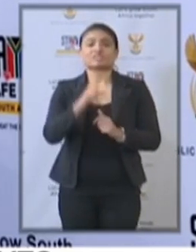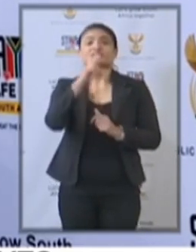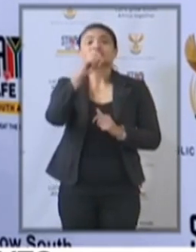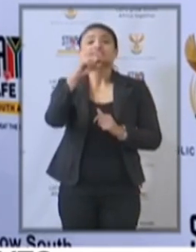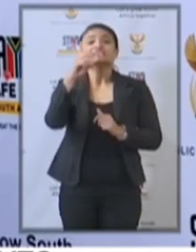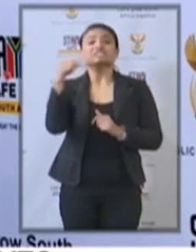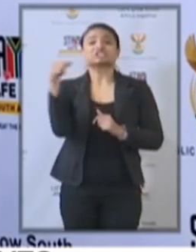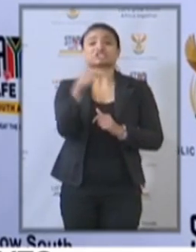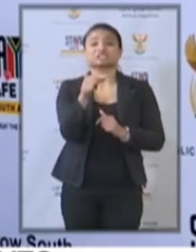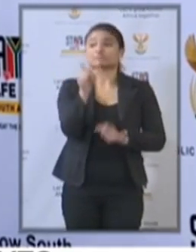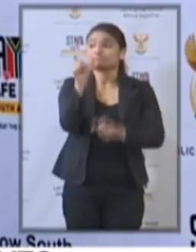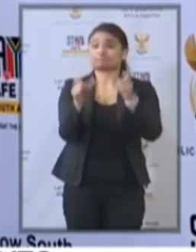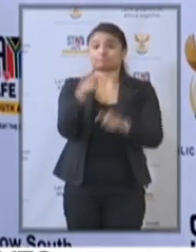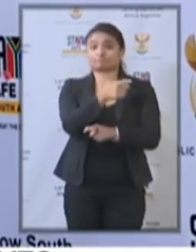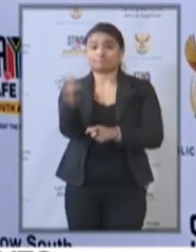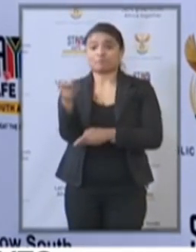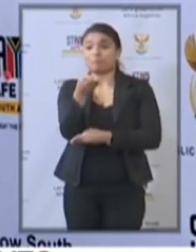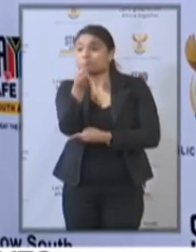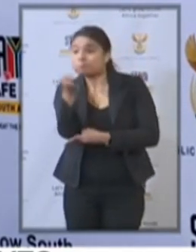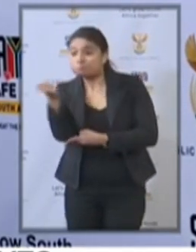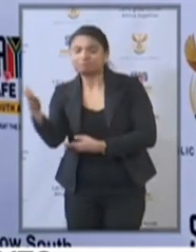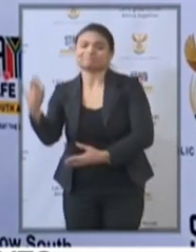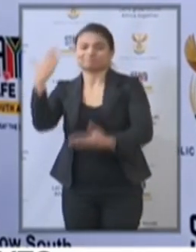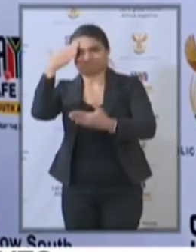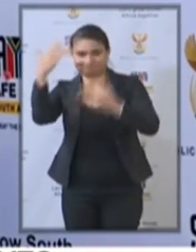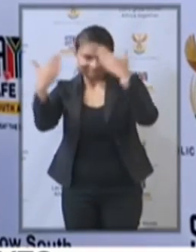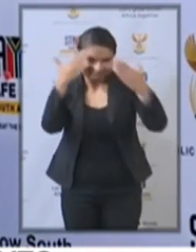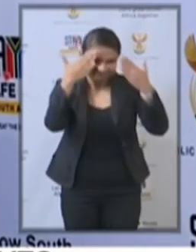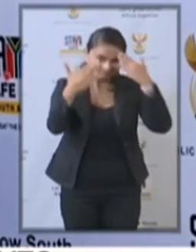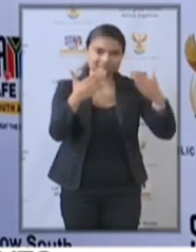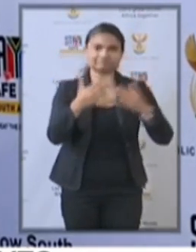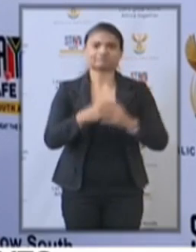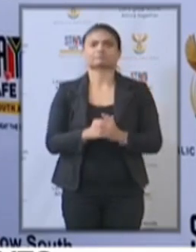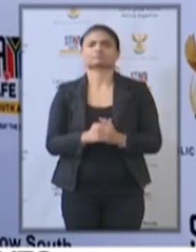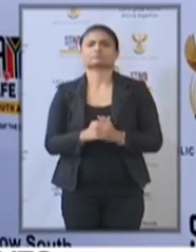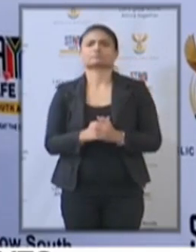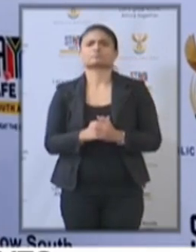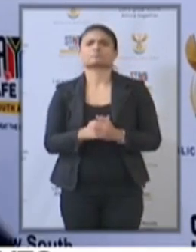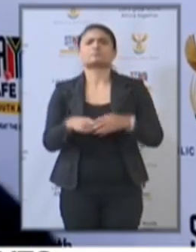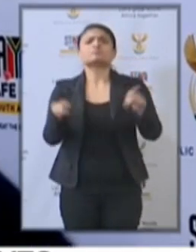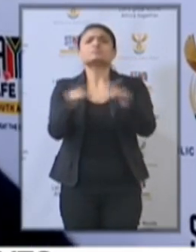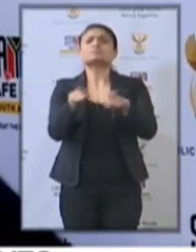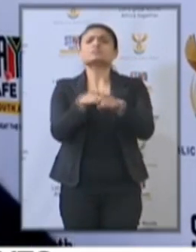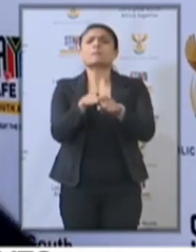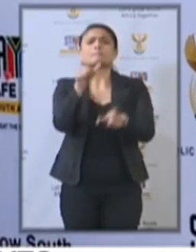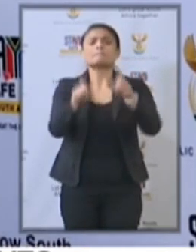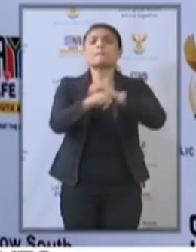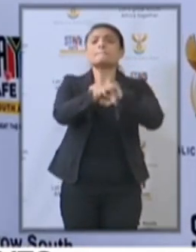today and members of the media. I hope I'm not being